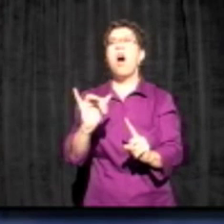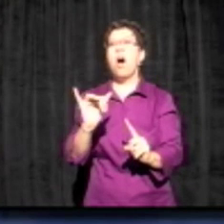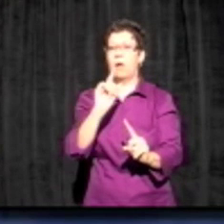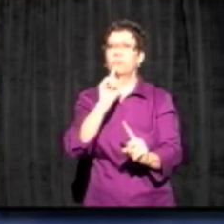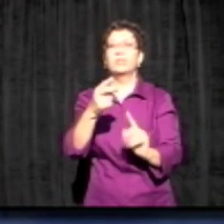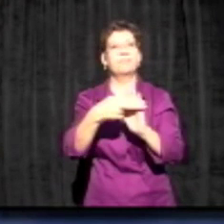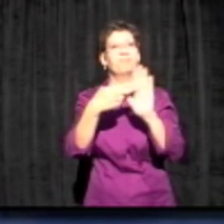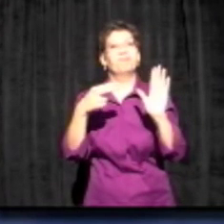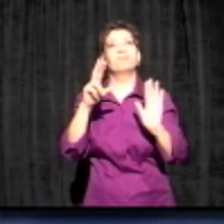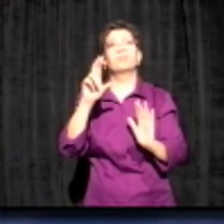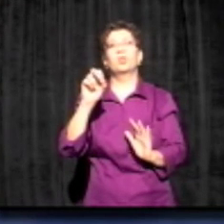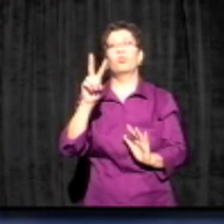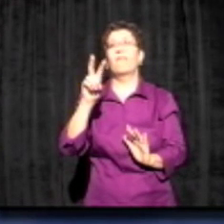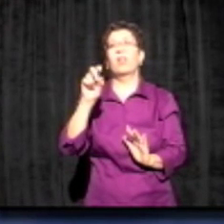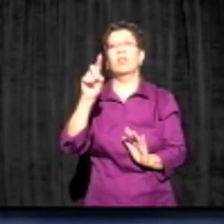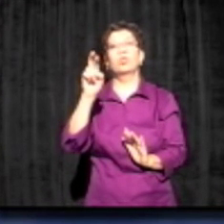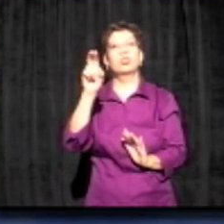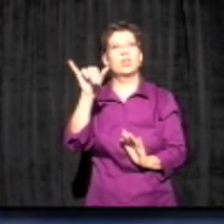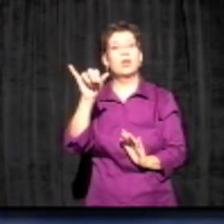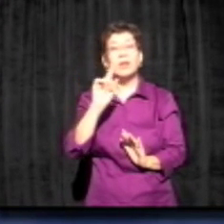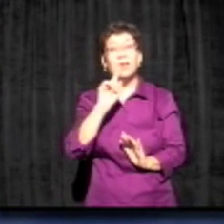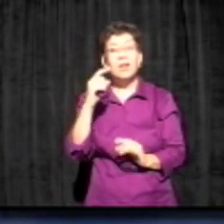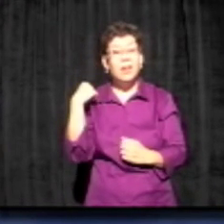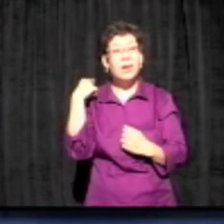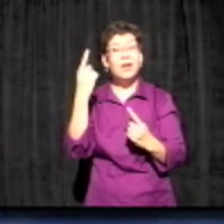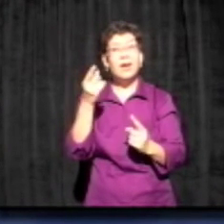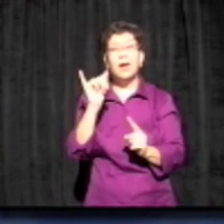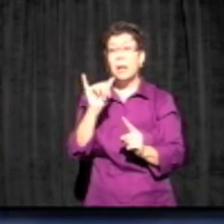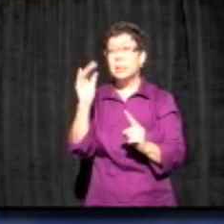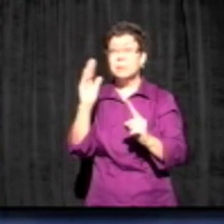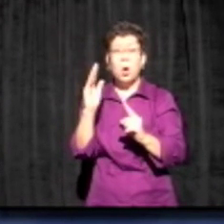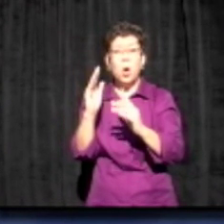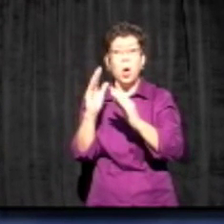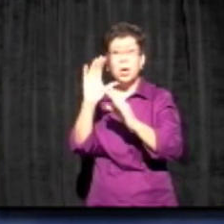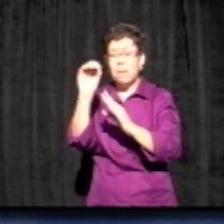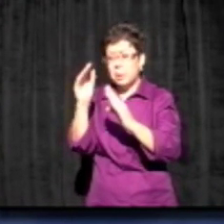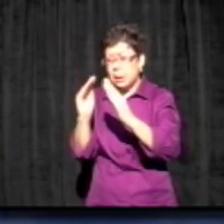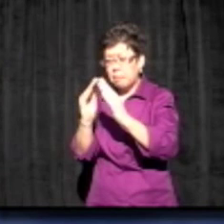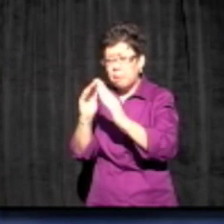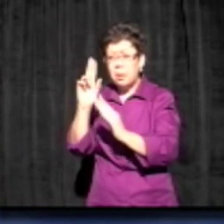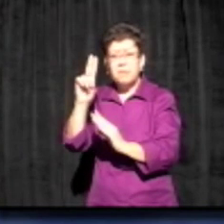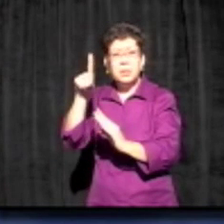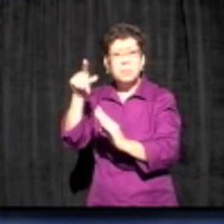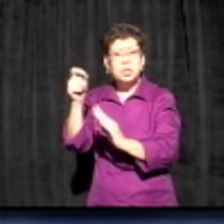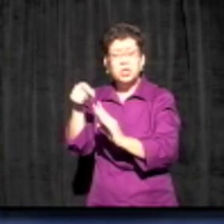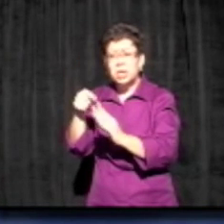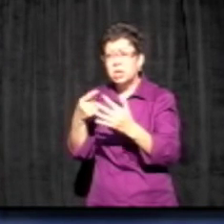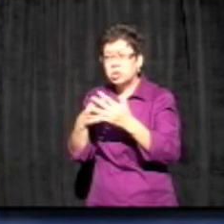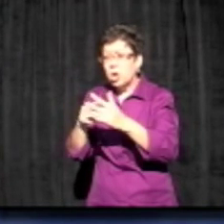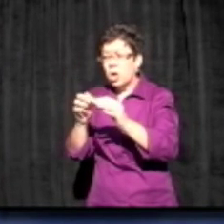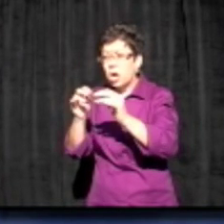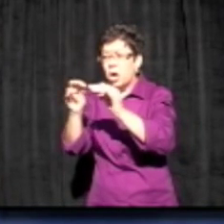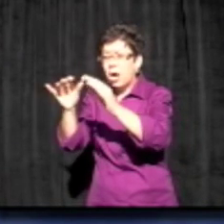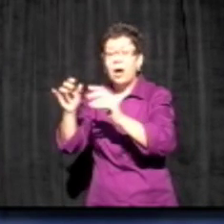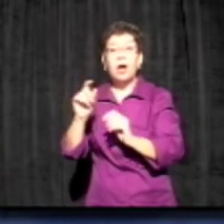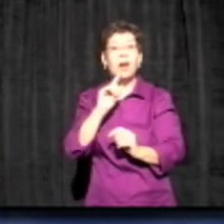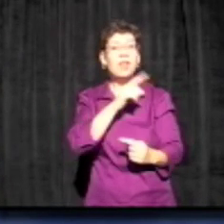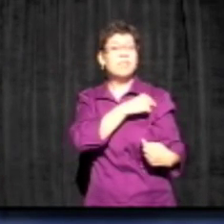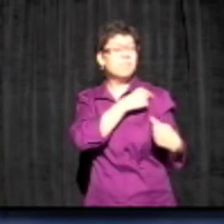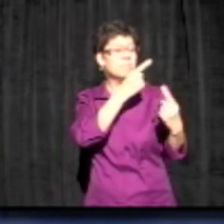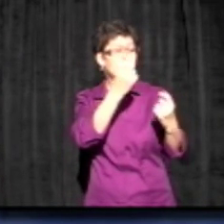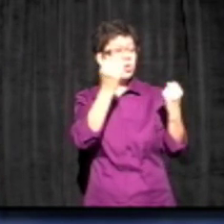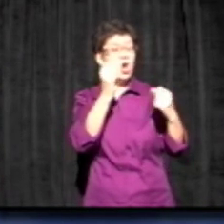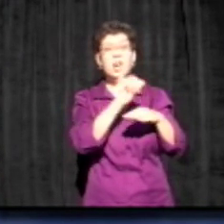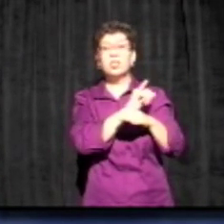here. The fact that it took this small startup company to do what the automotive industry couldn't or